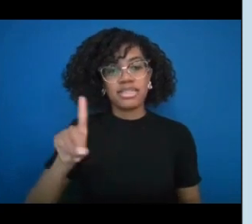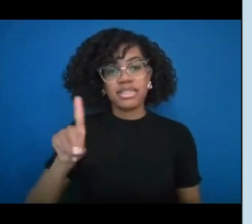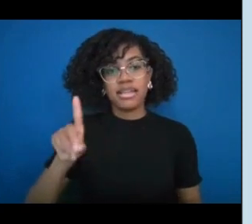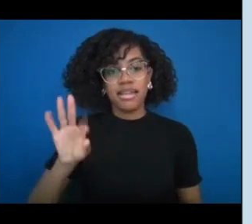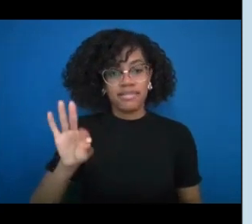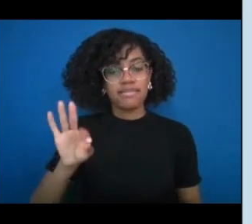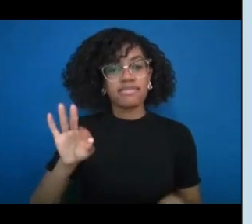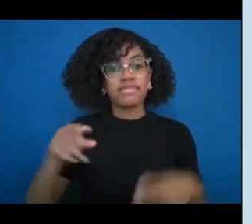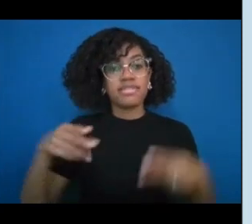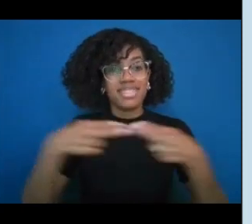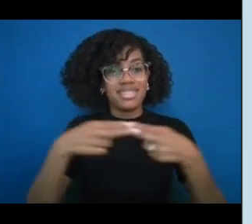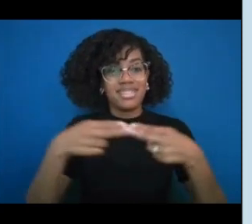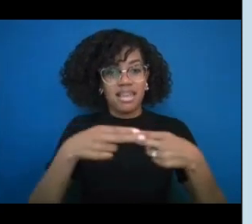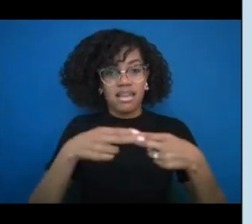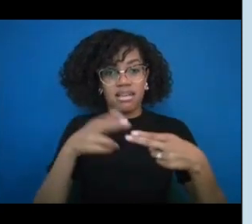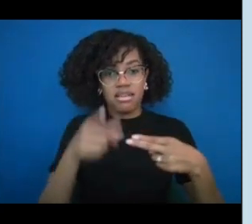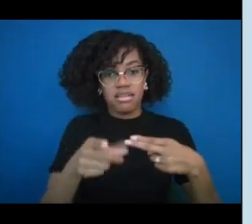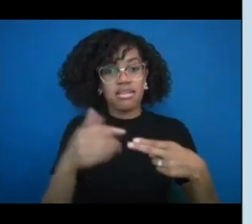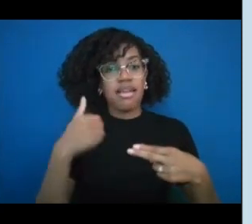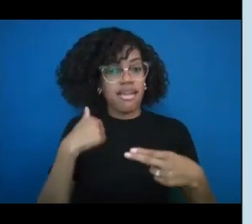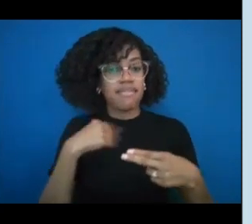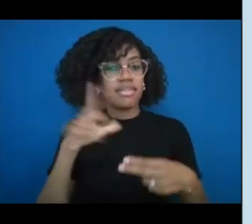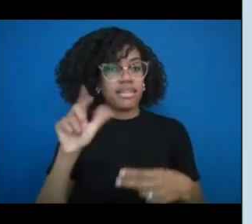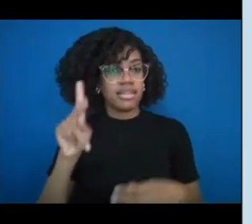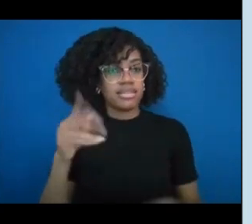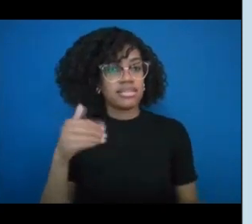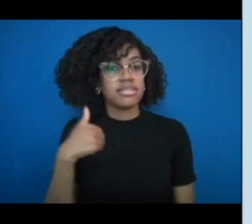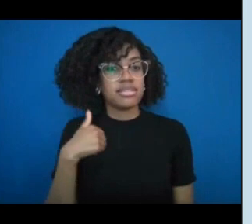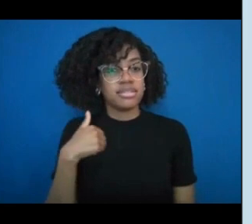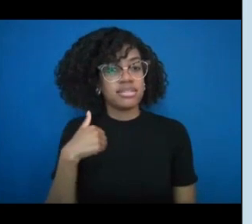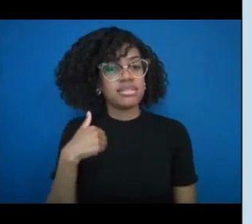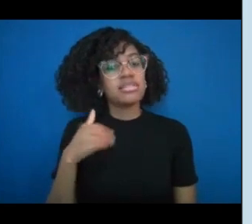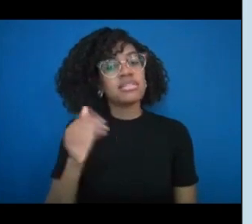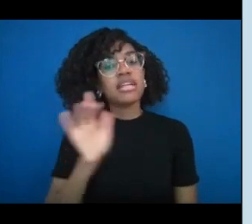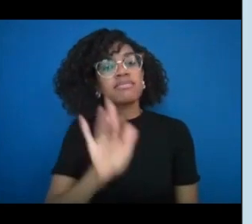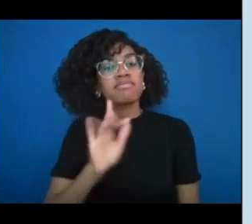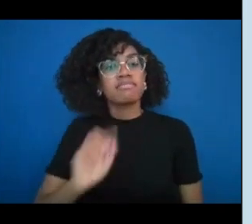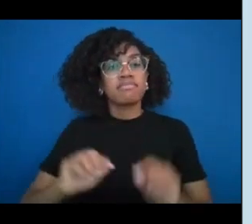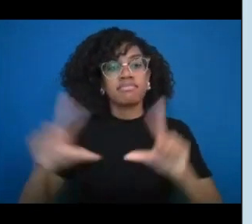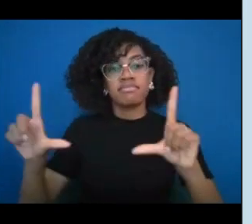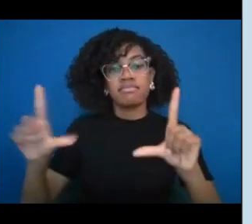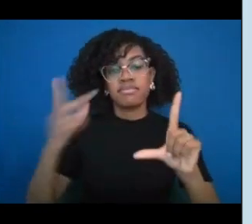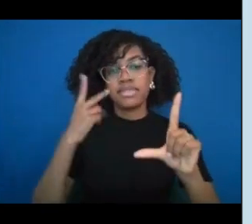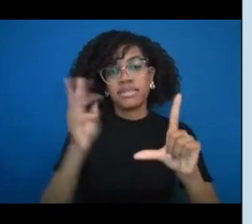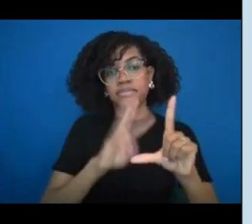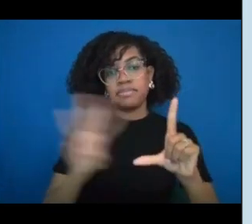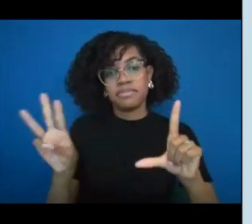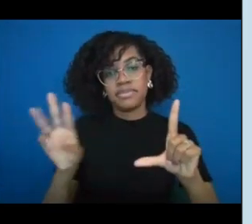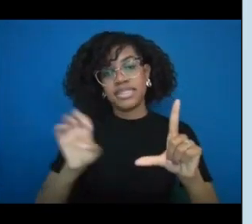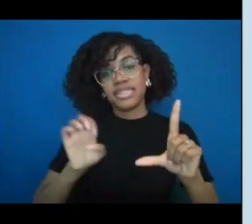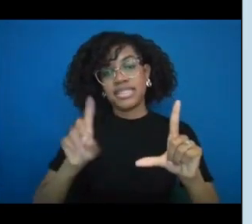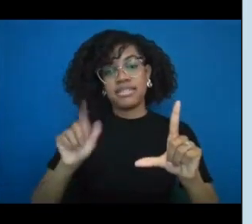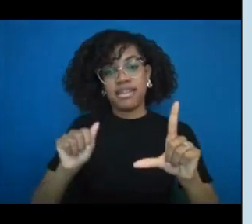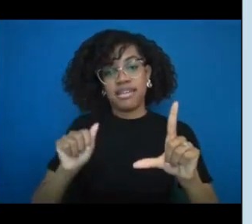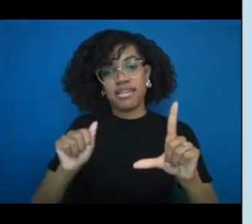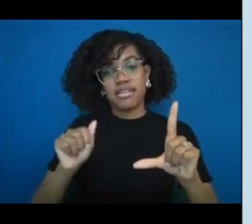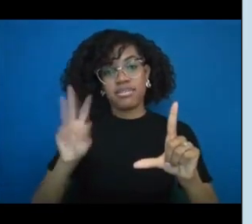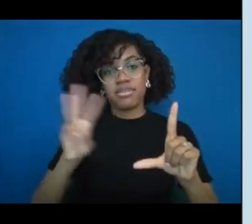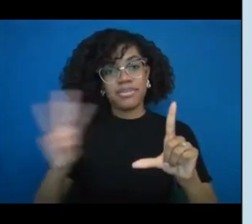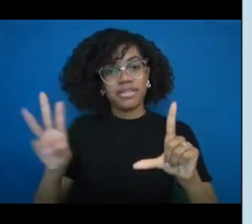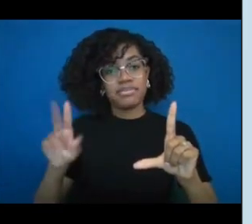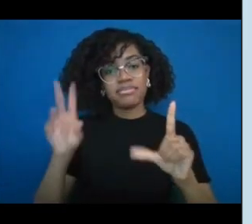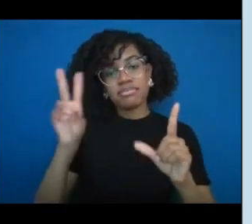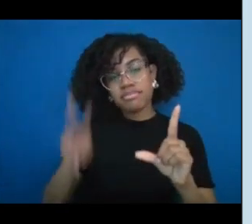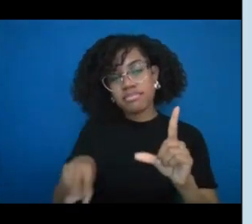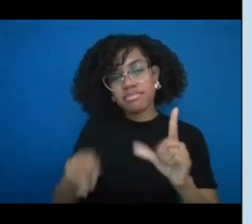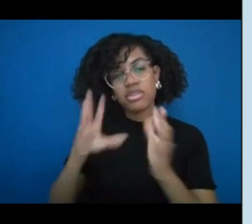slides will have active links, but you can go to EDA's website to learn more about what they have